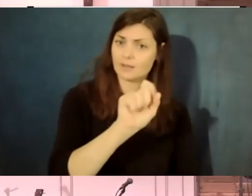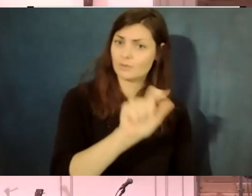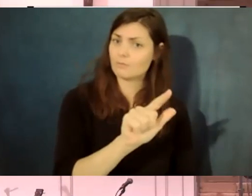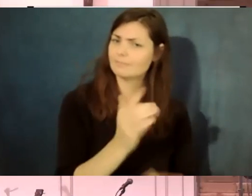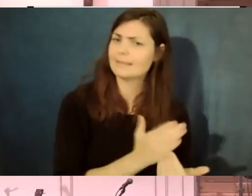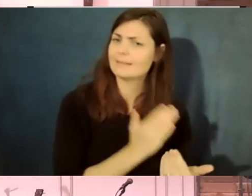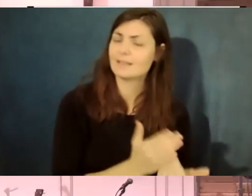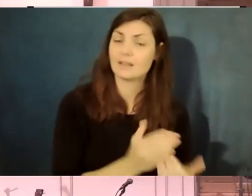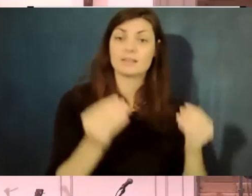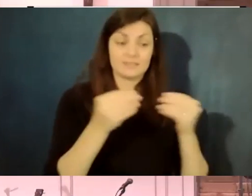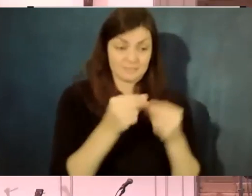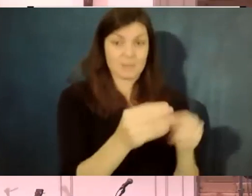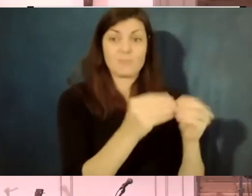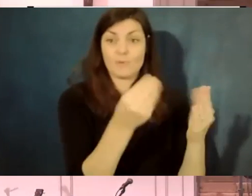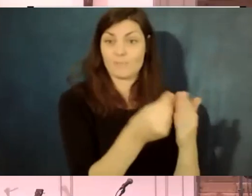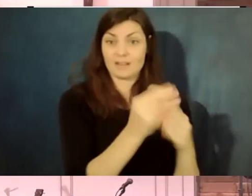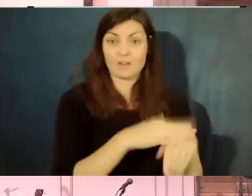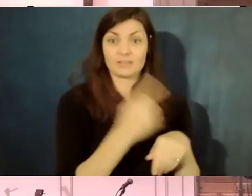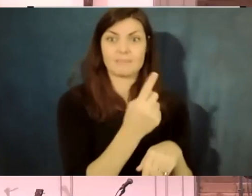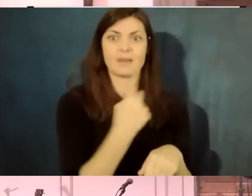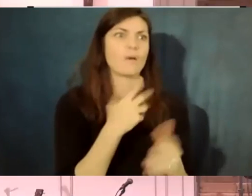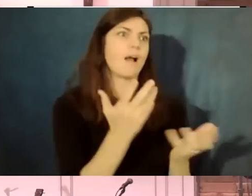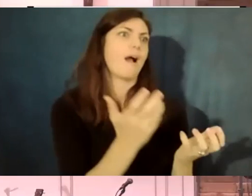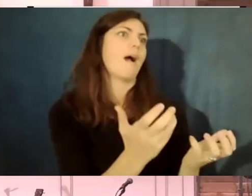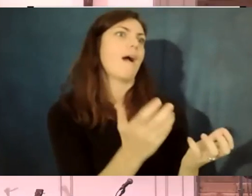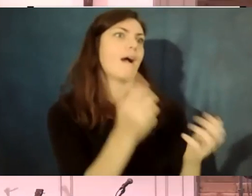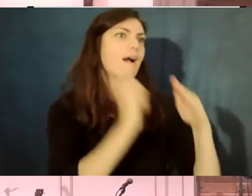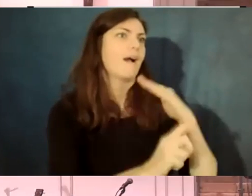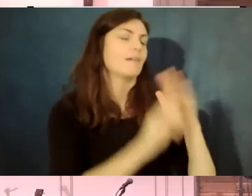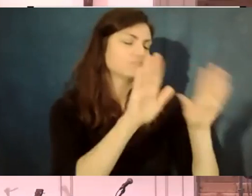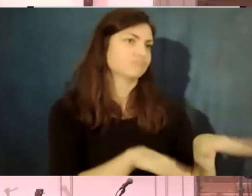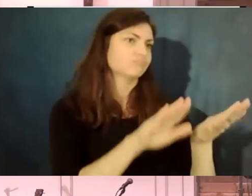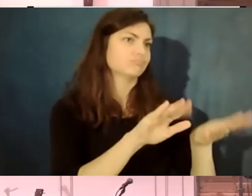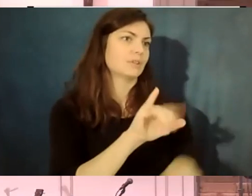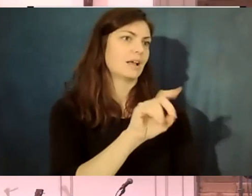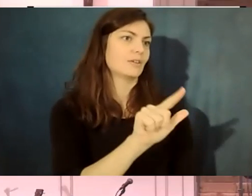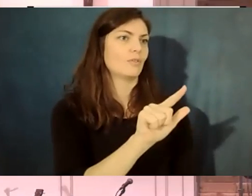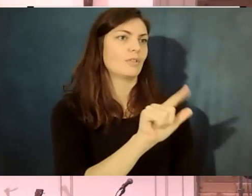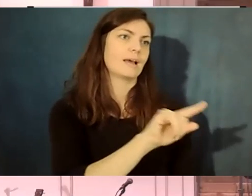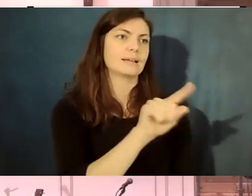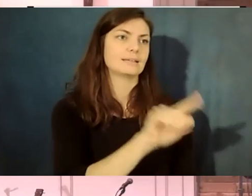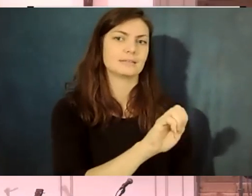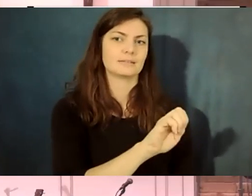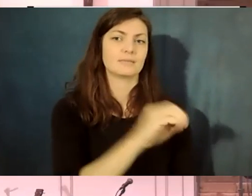We will spend more money on something we idolize than we would ever think we would spend.